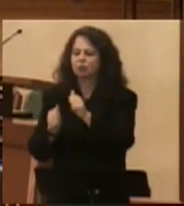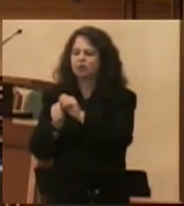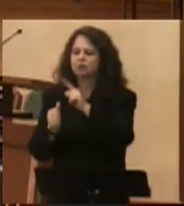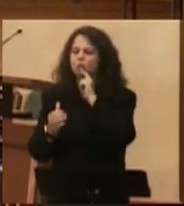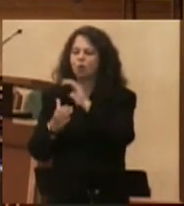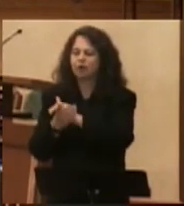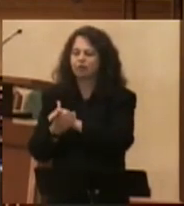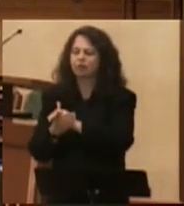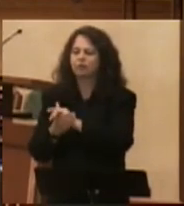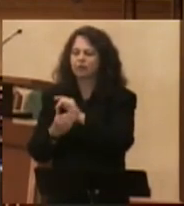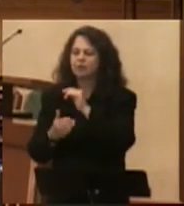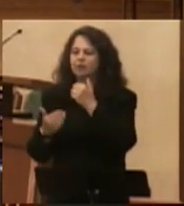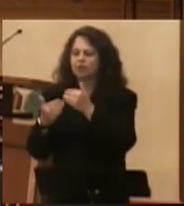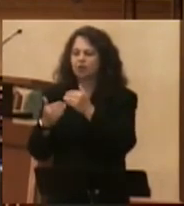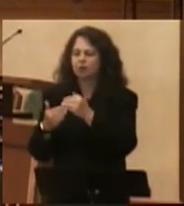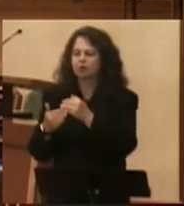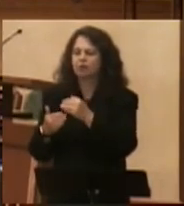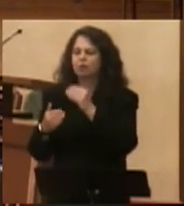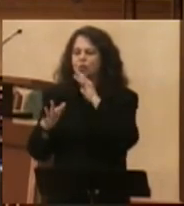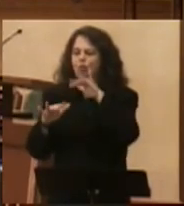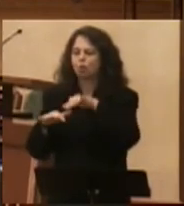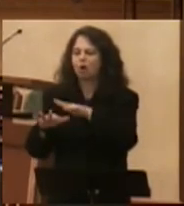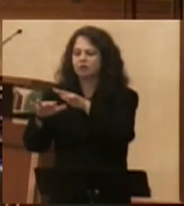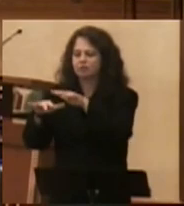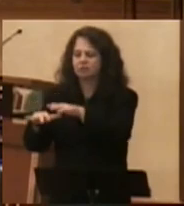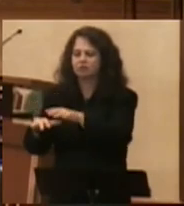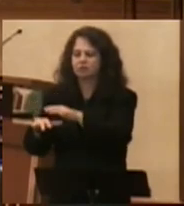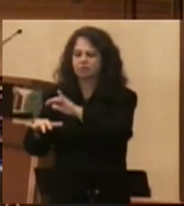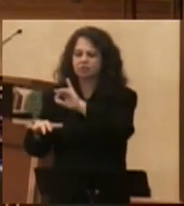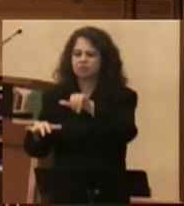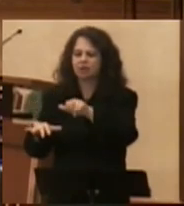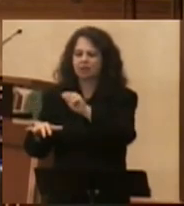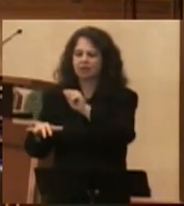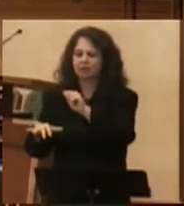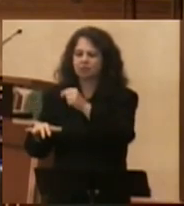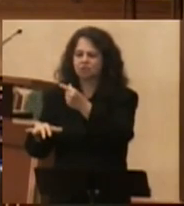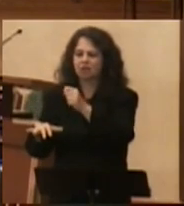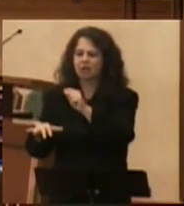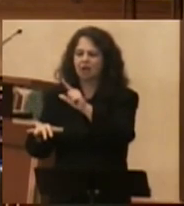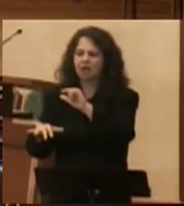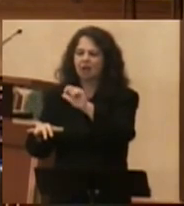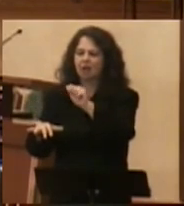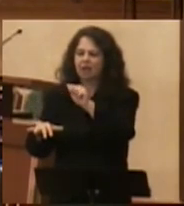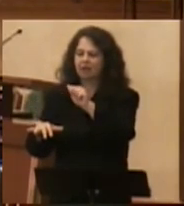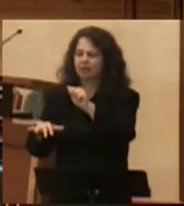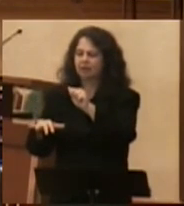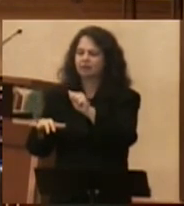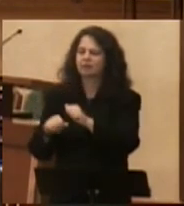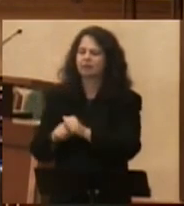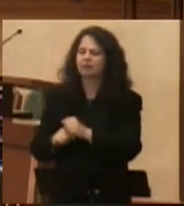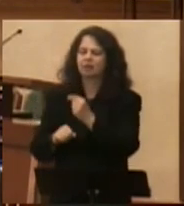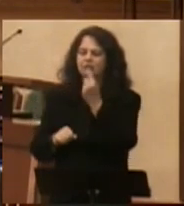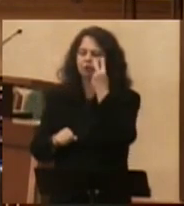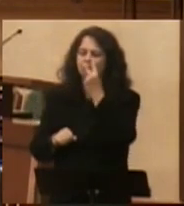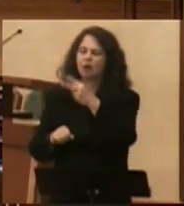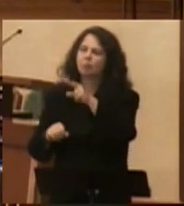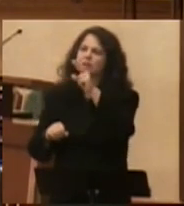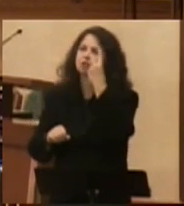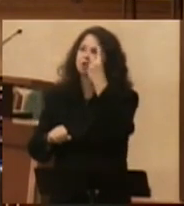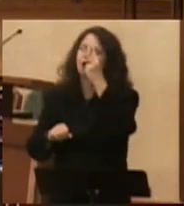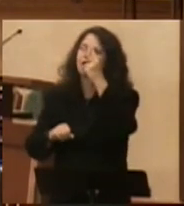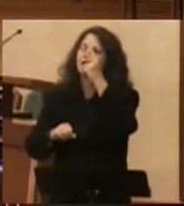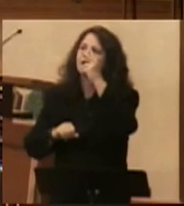Galilee. It was an especially beautiful night with a full moon over the sea, making